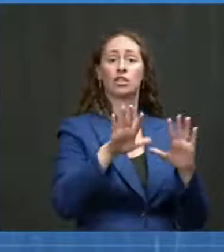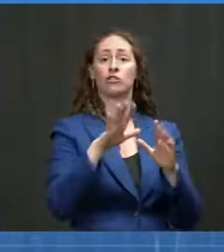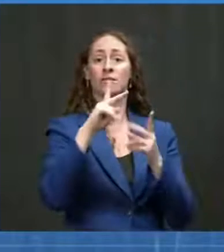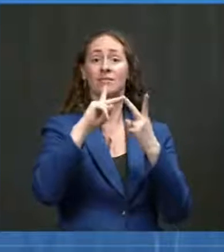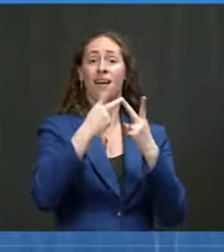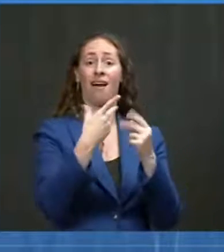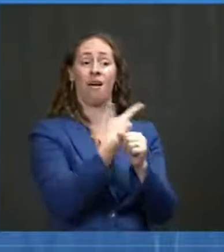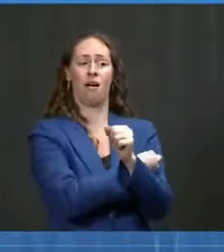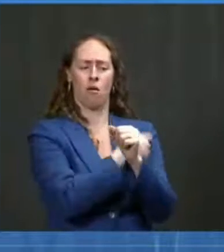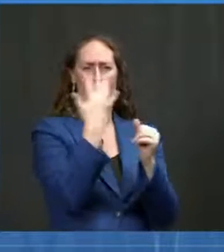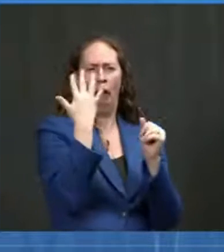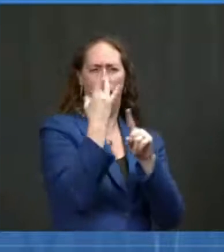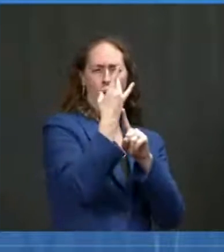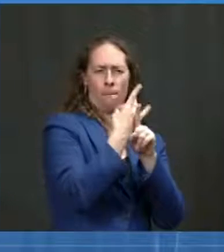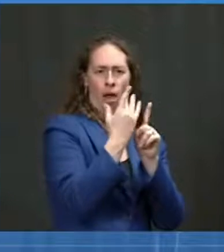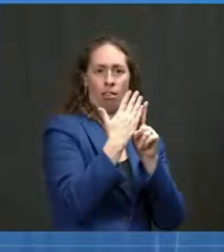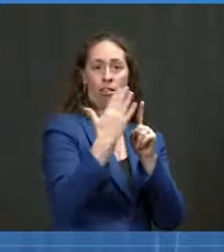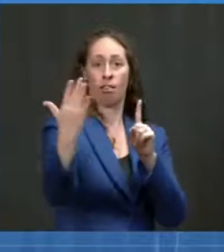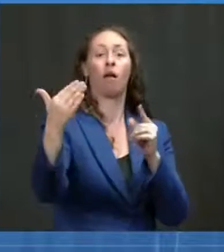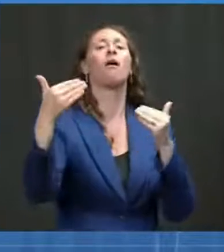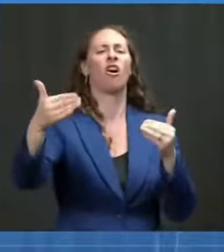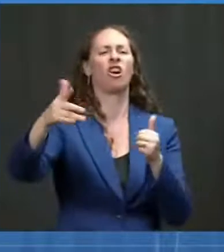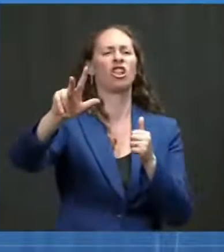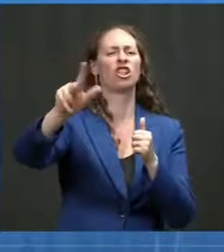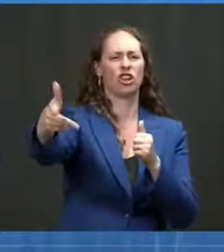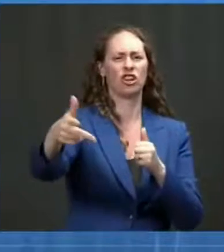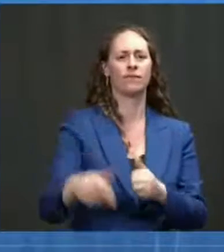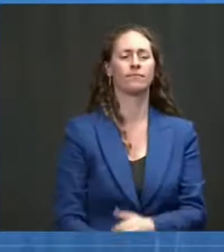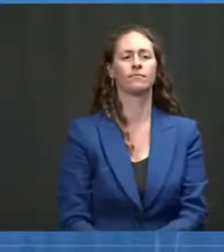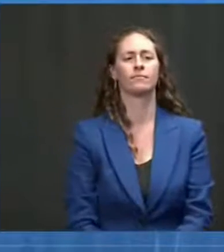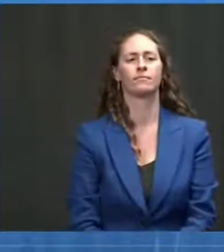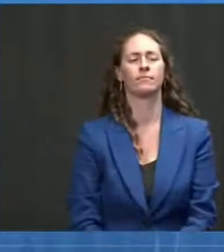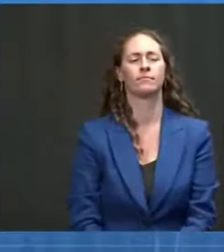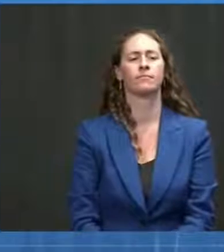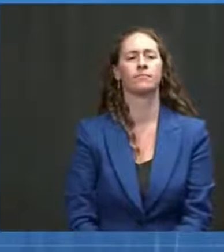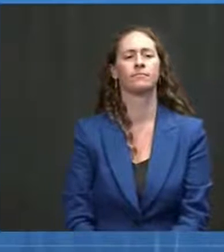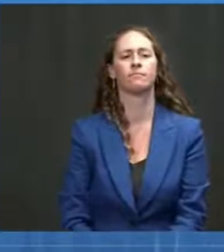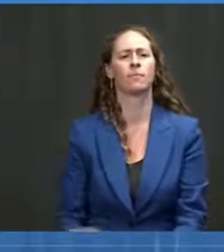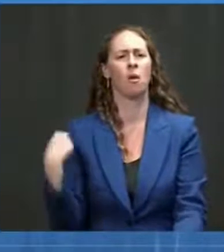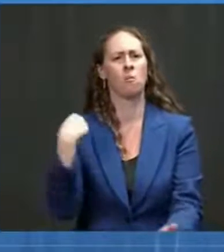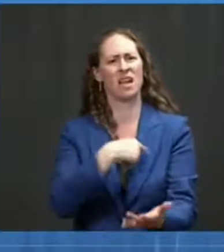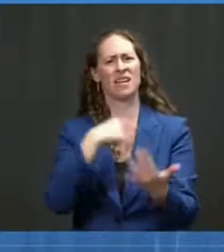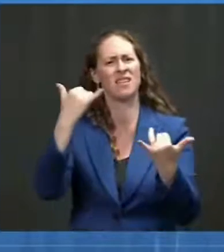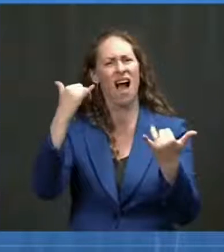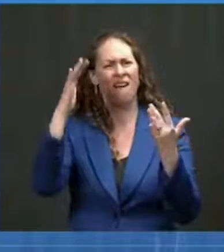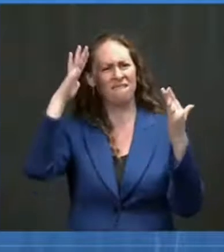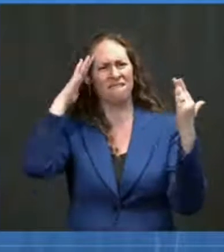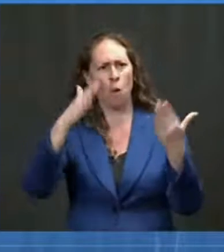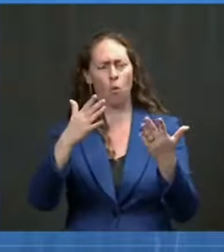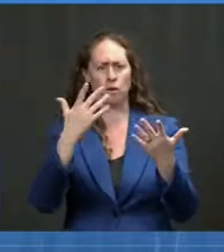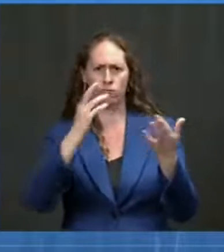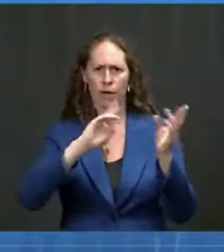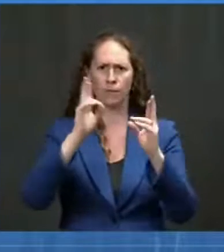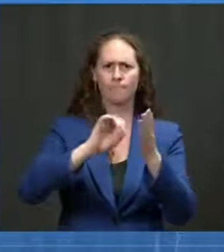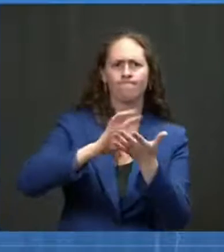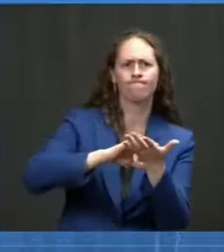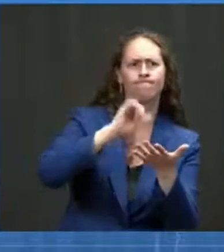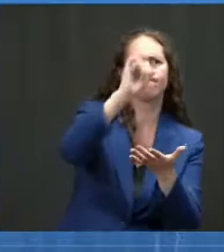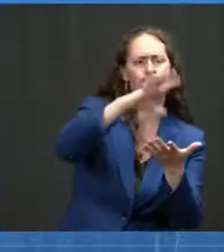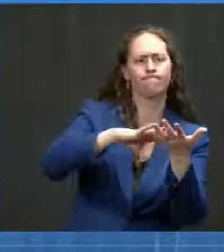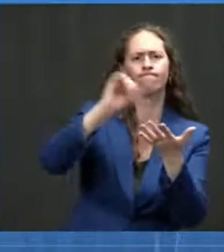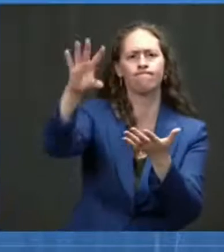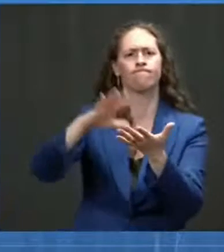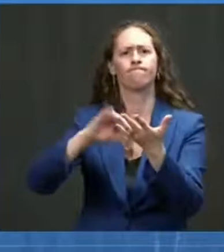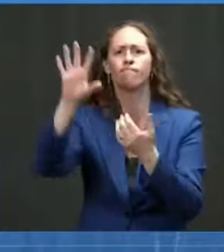And we will be laser focused on getting boosters to long-term care facilities to make sure residents and staff get